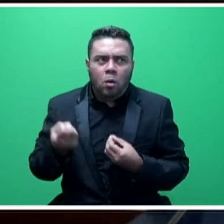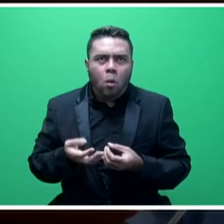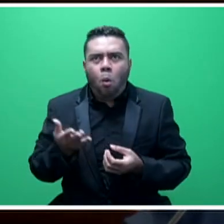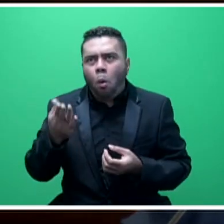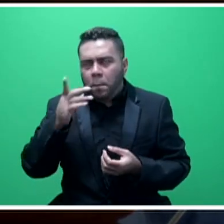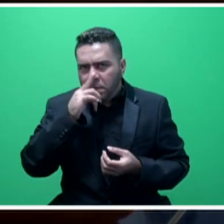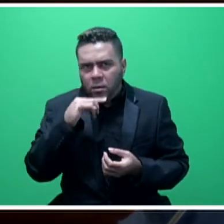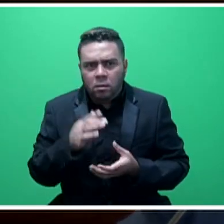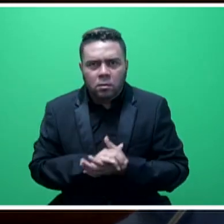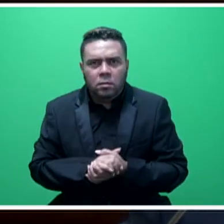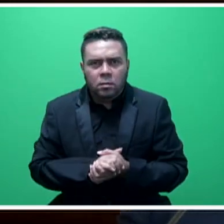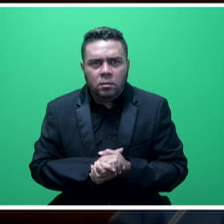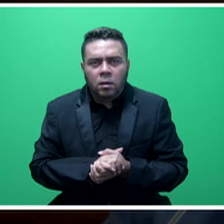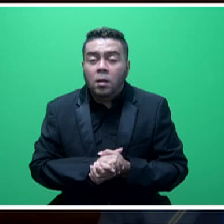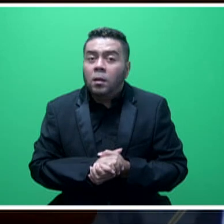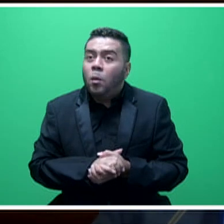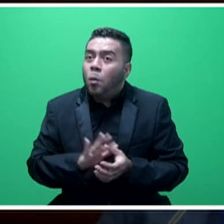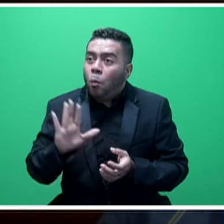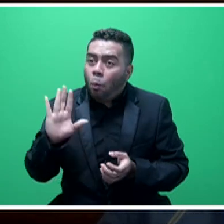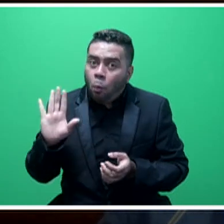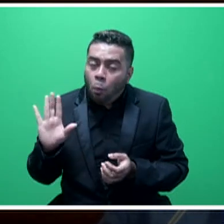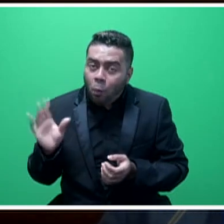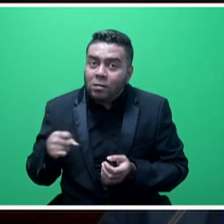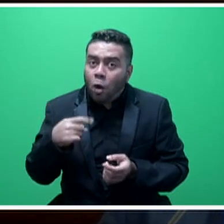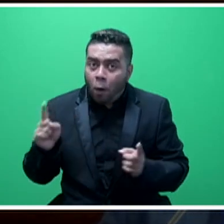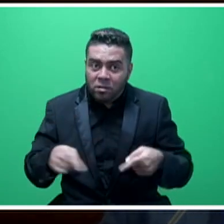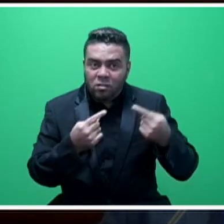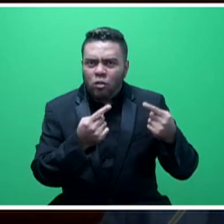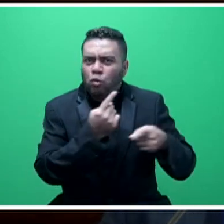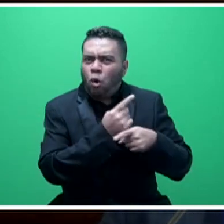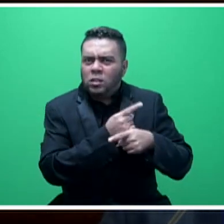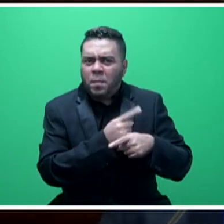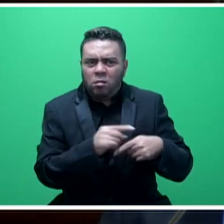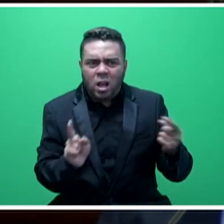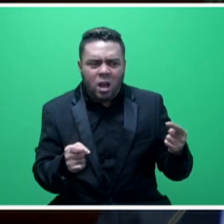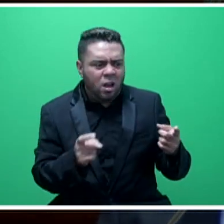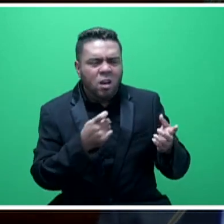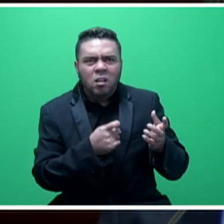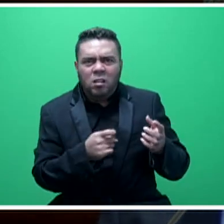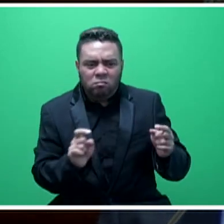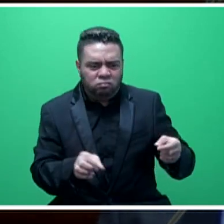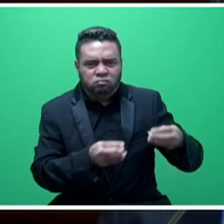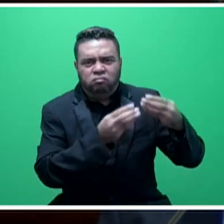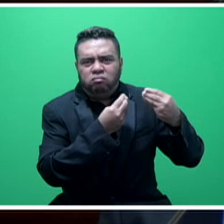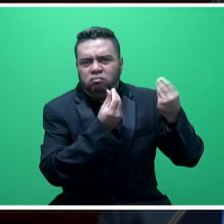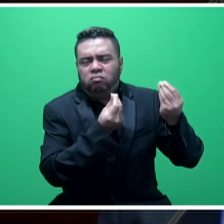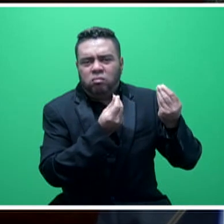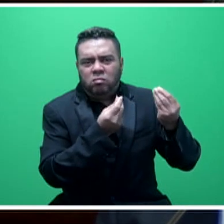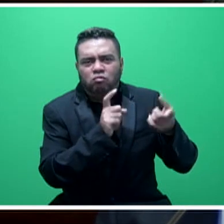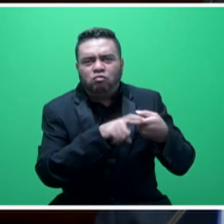this word rudderless. Whilst the opposition talks about a rudderless budget, I'd like to give them a lesson in